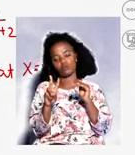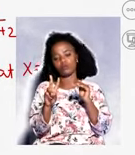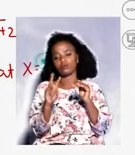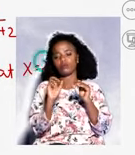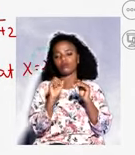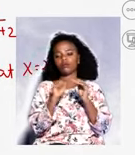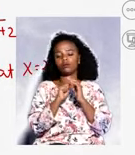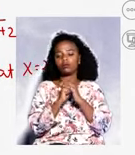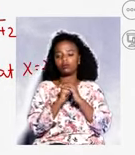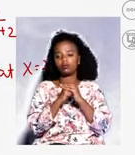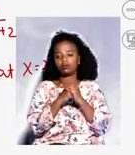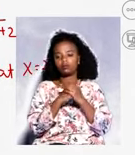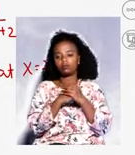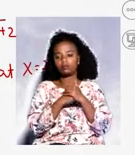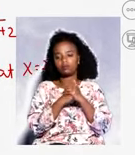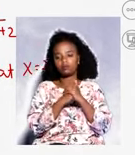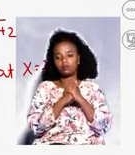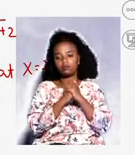2.